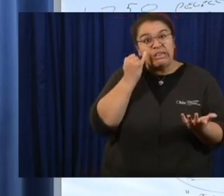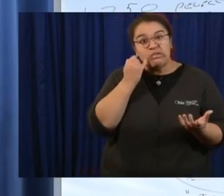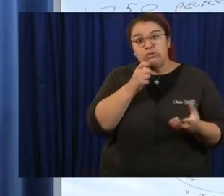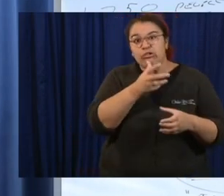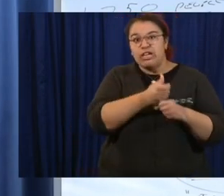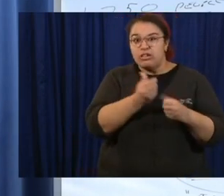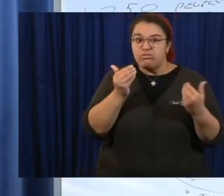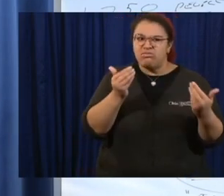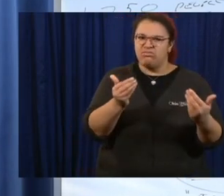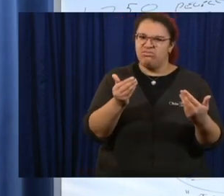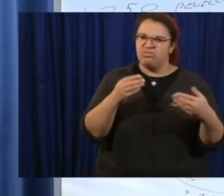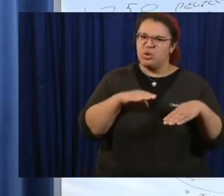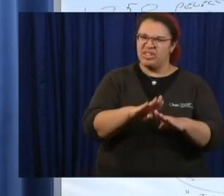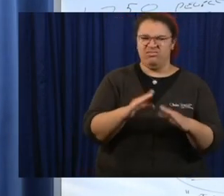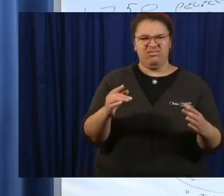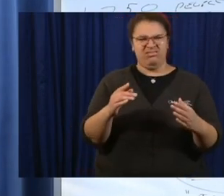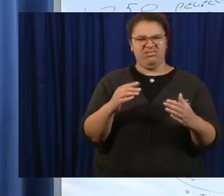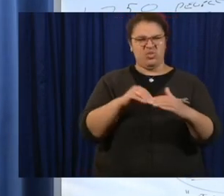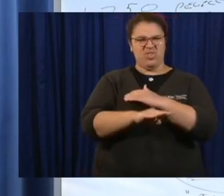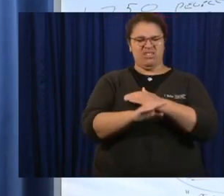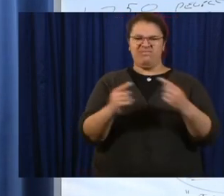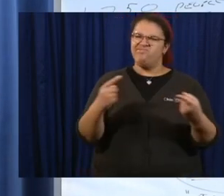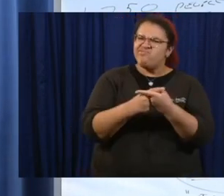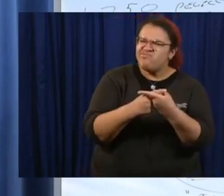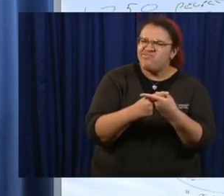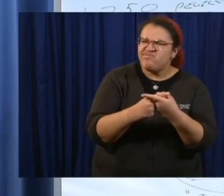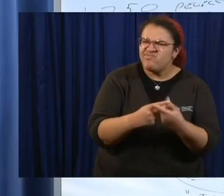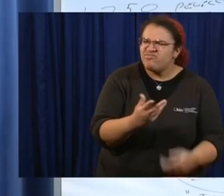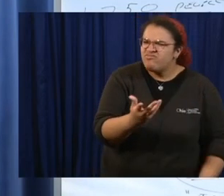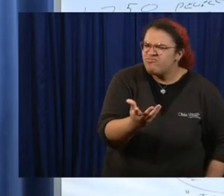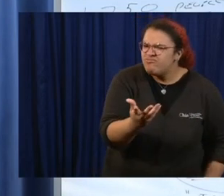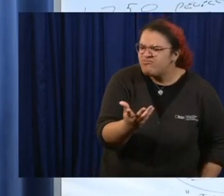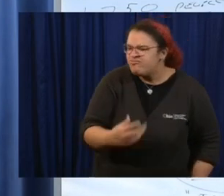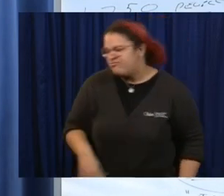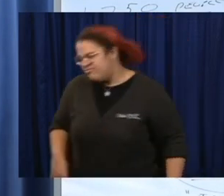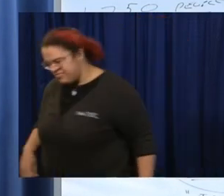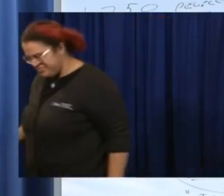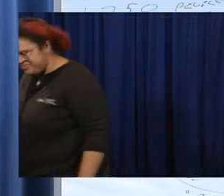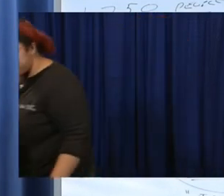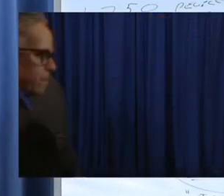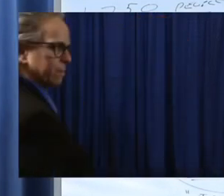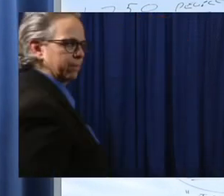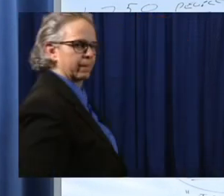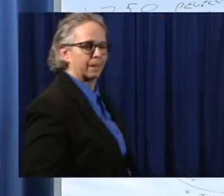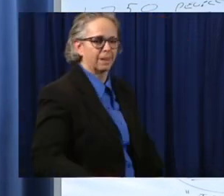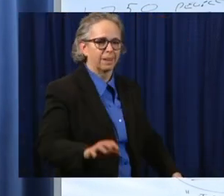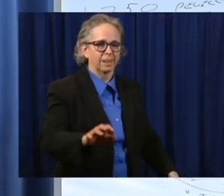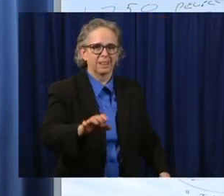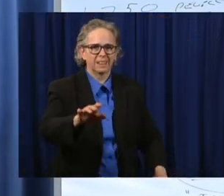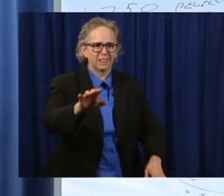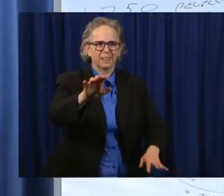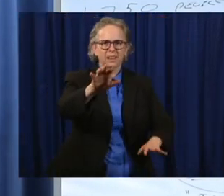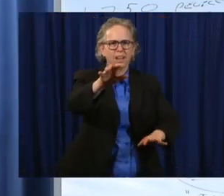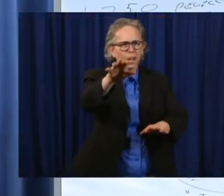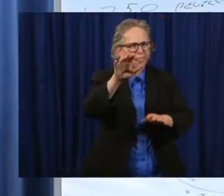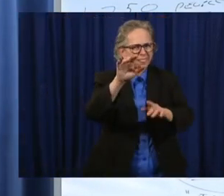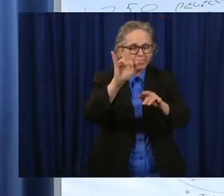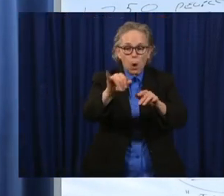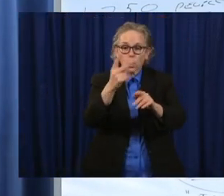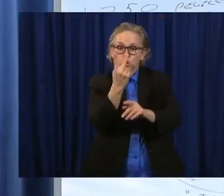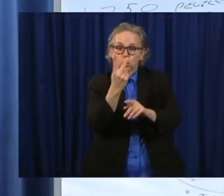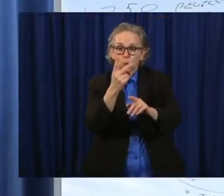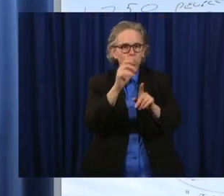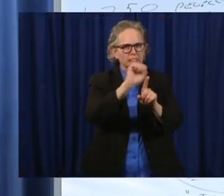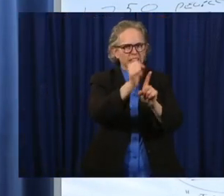Well, I think it's first of all, a very different situation. And we have one Secretary of State, so I'm not going to speak for